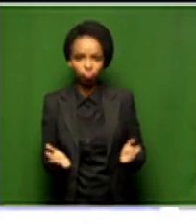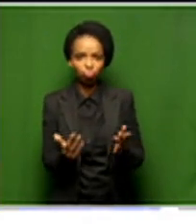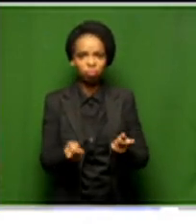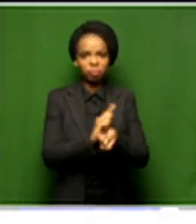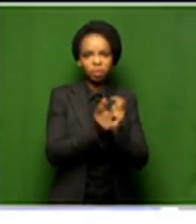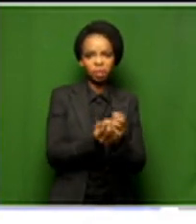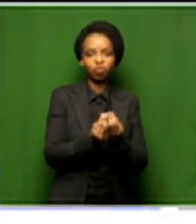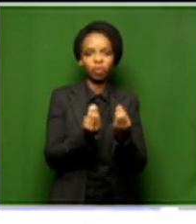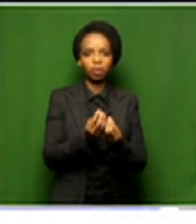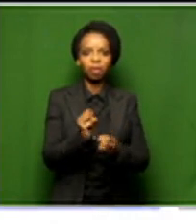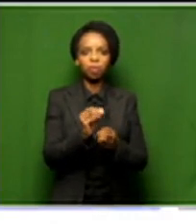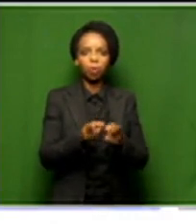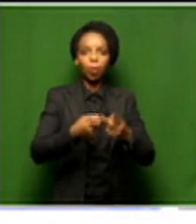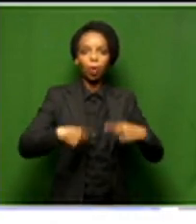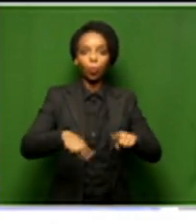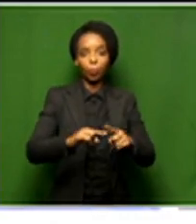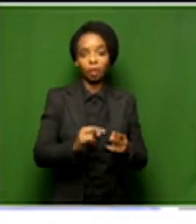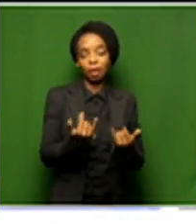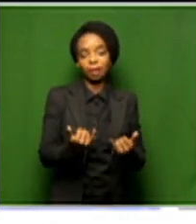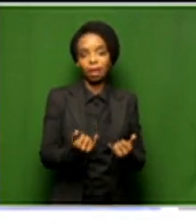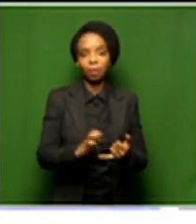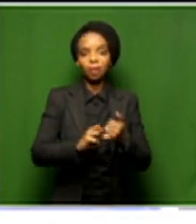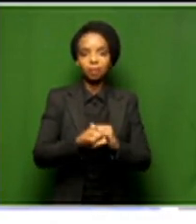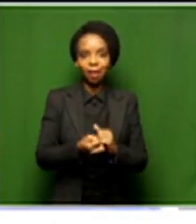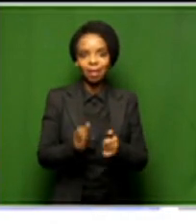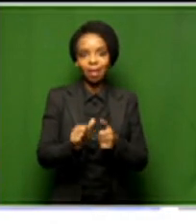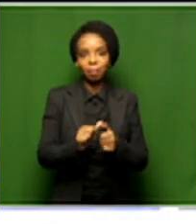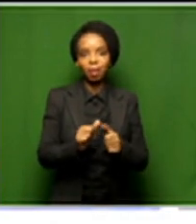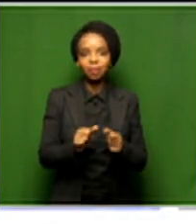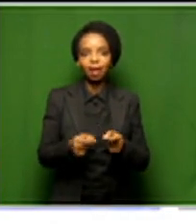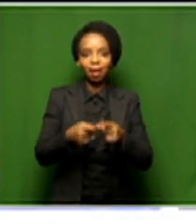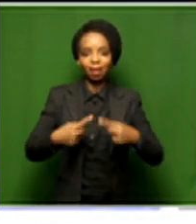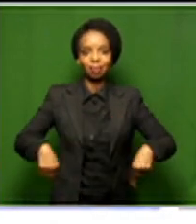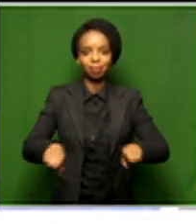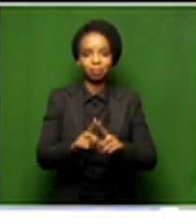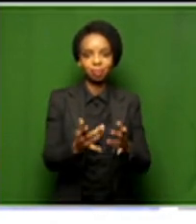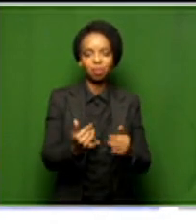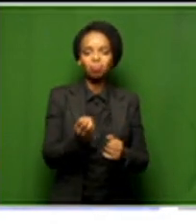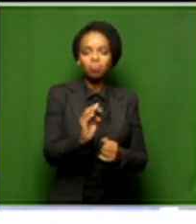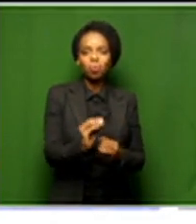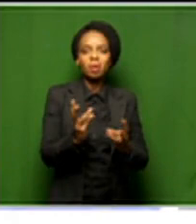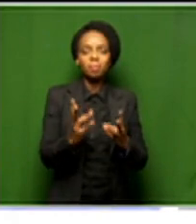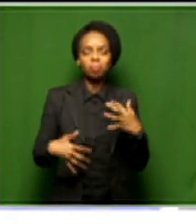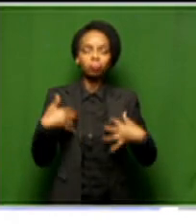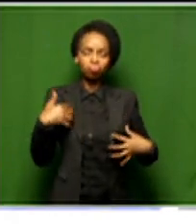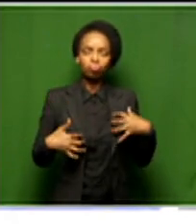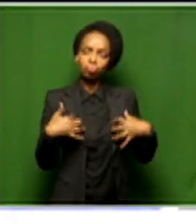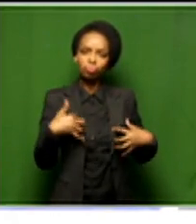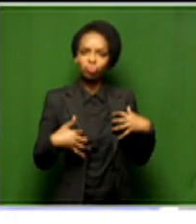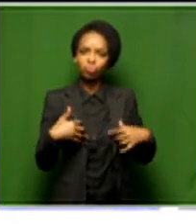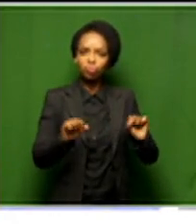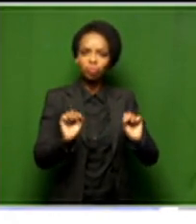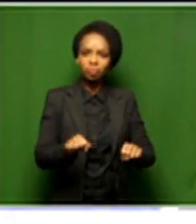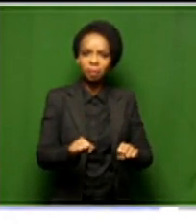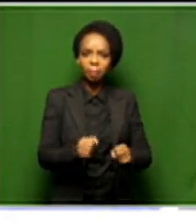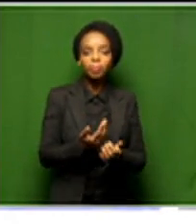to emerge out of the morass that we've been under. So there's excitement. So with excitement, with the possibility